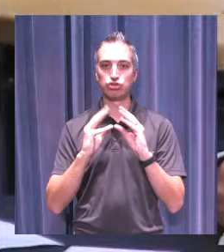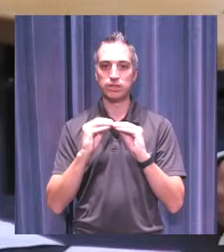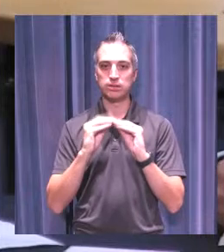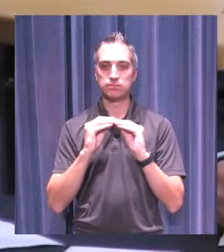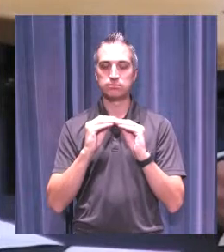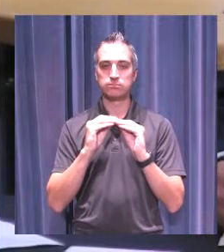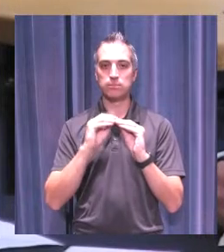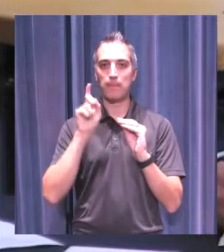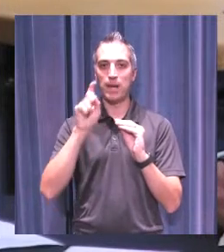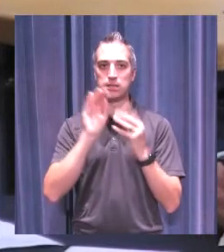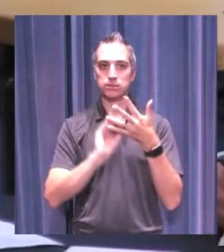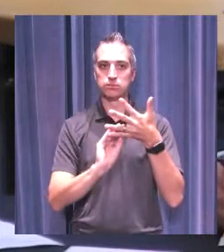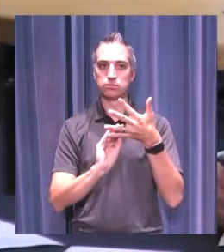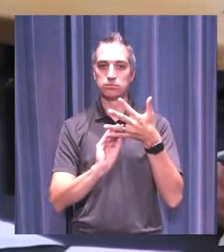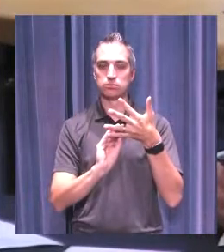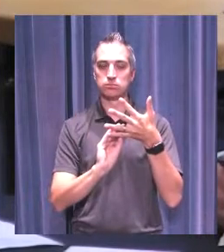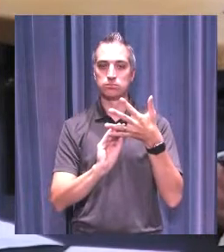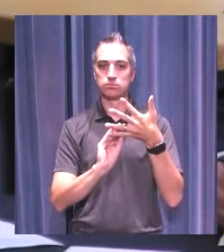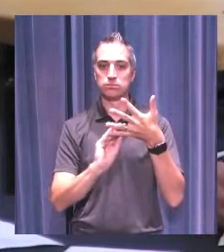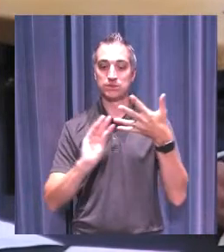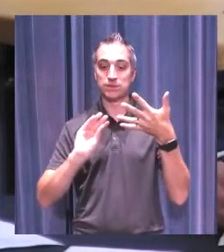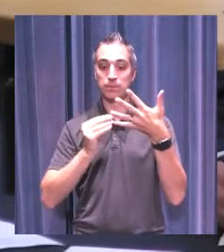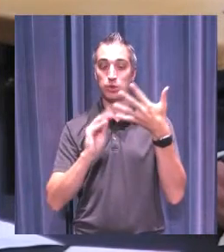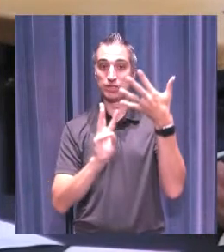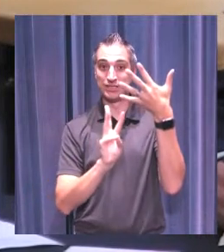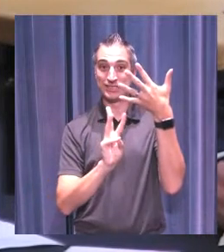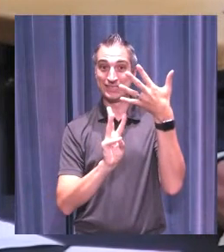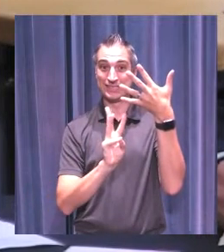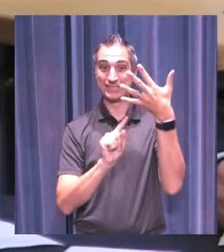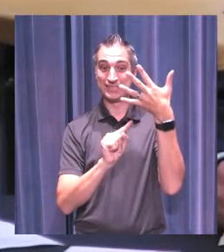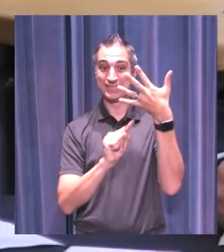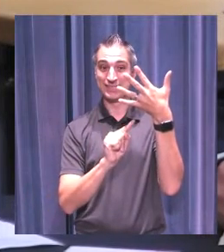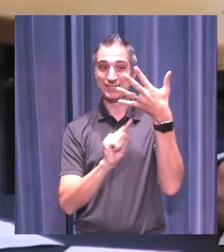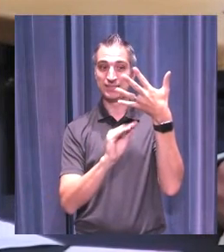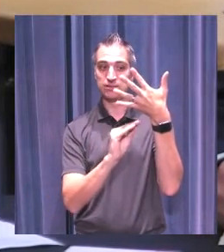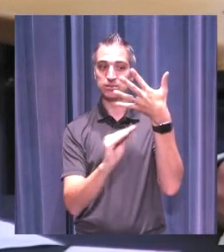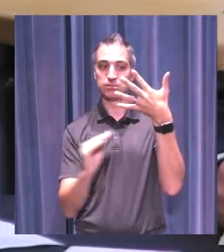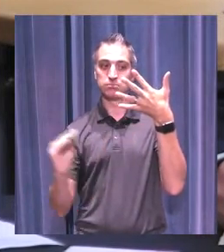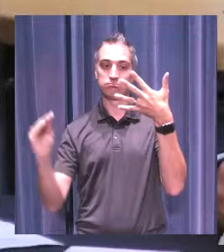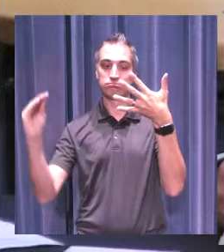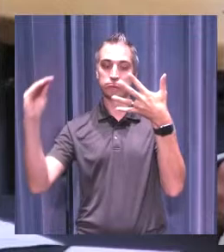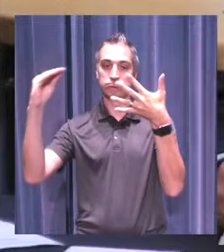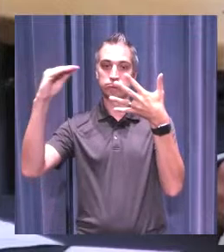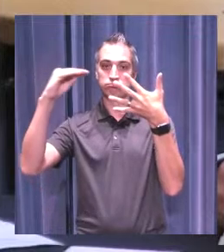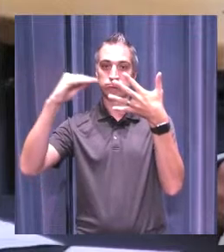needs to be moved to item number 4.